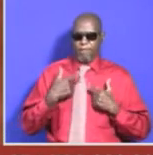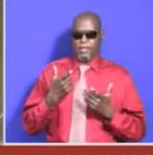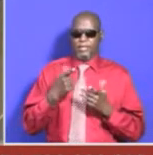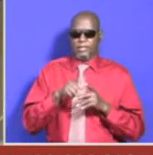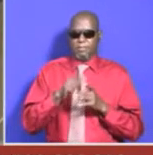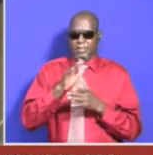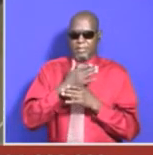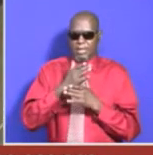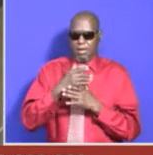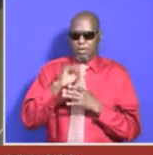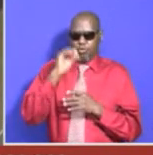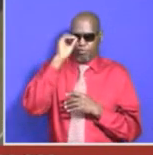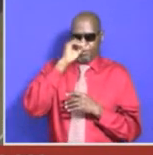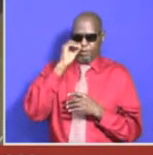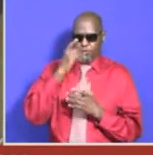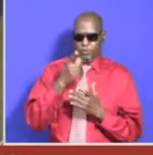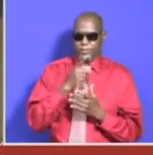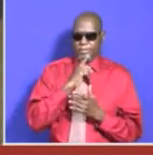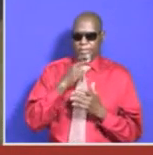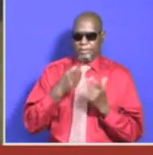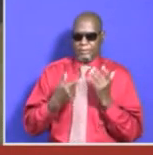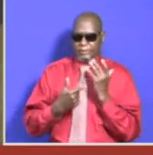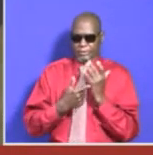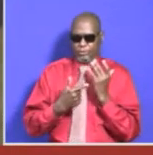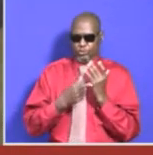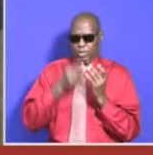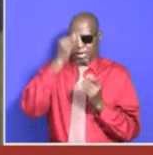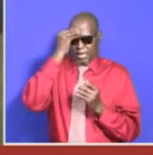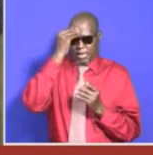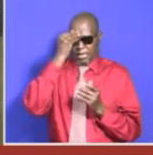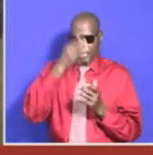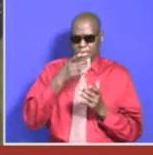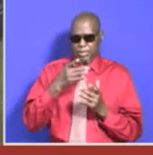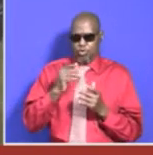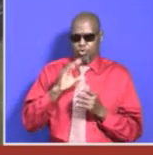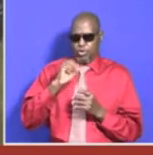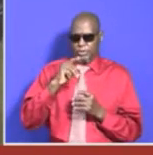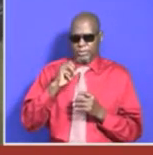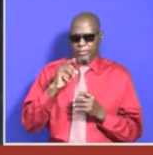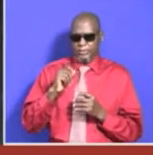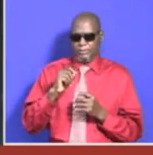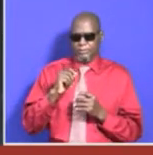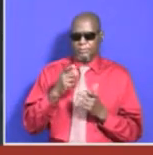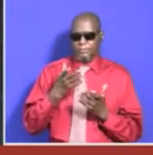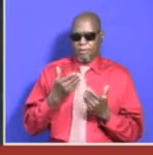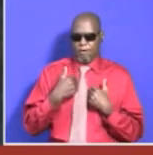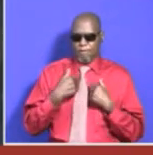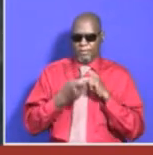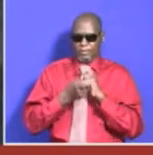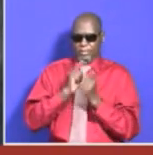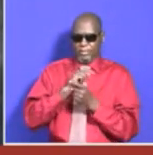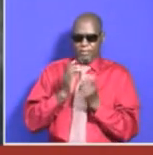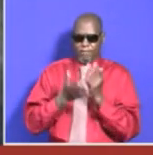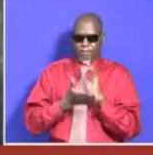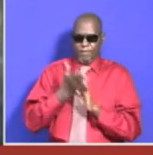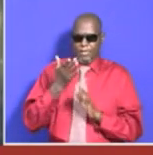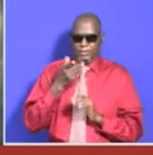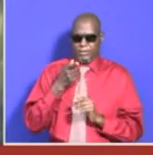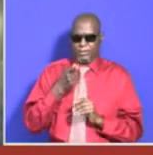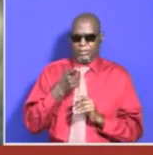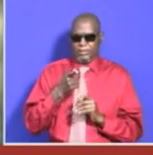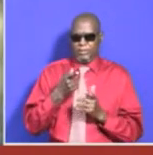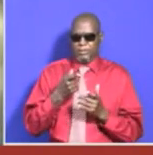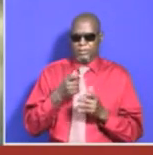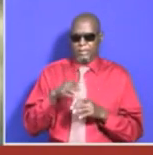that amidst the evolving digital landscape, content creation is changing quite fast and this forms a ground for